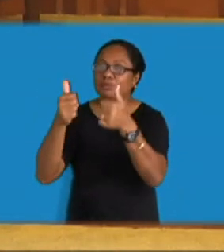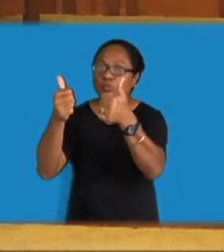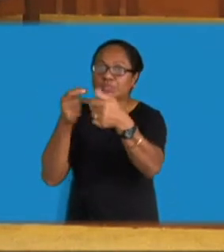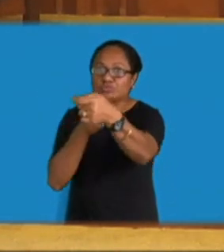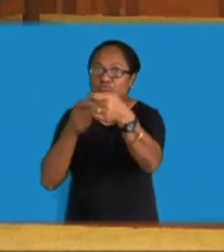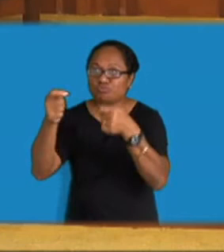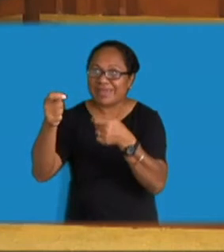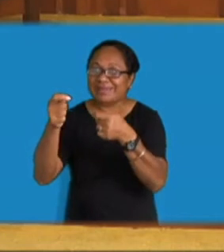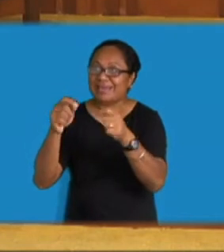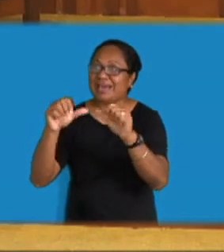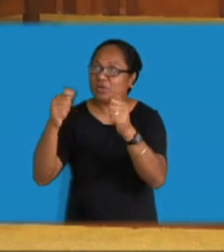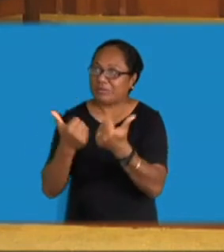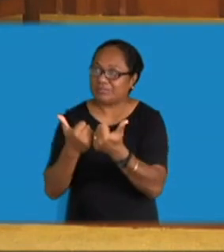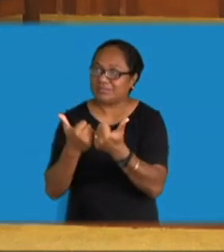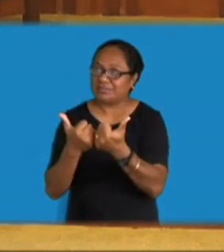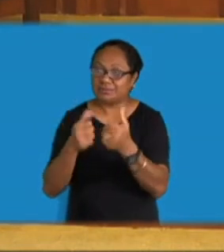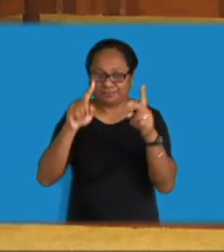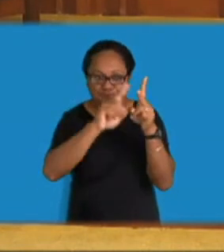On tourism, Madam Speaker,